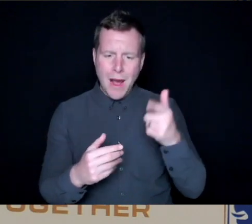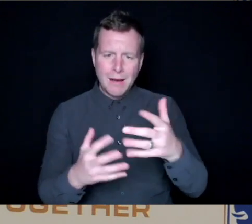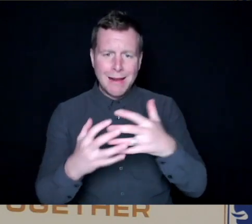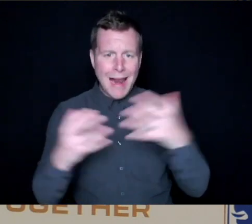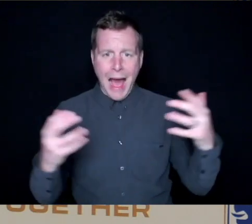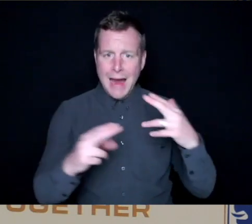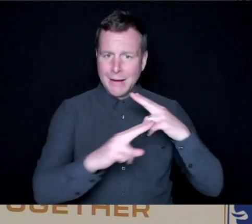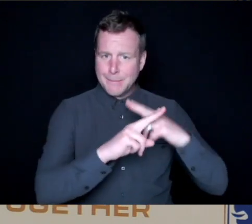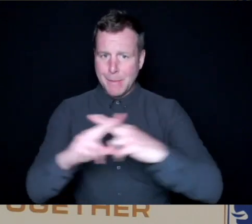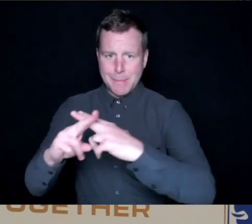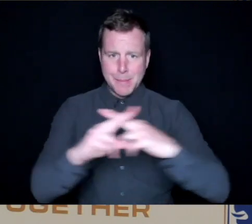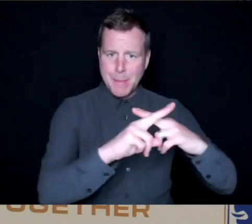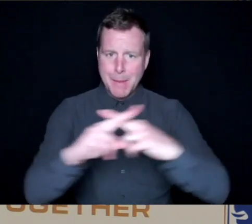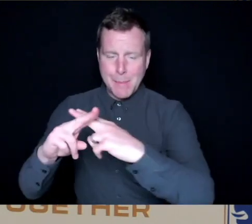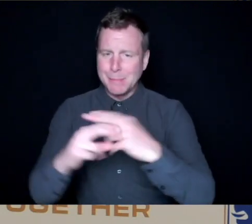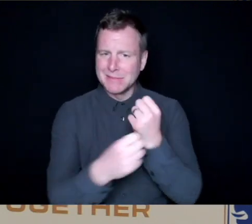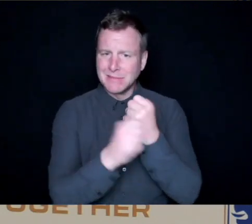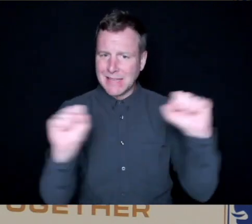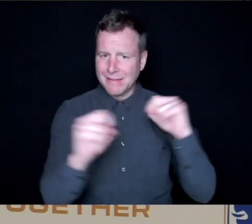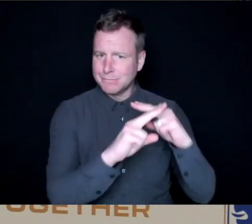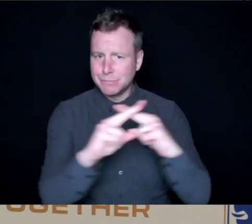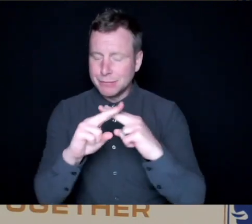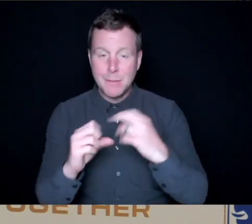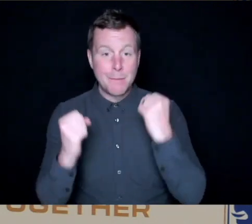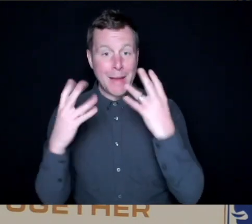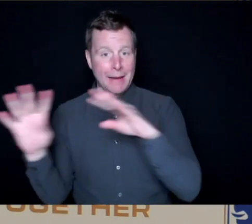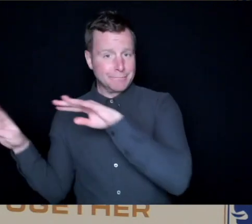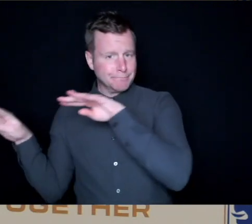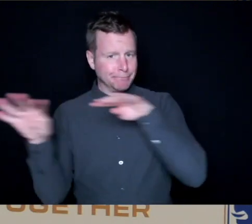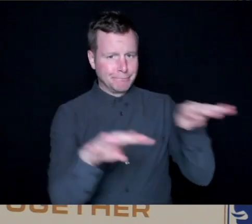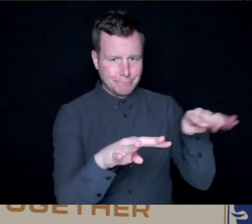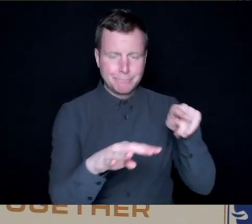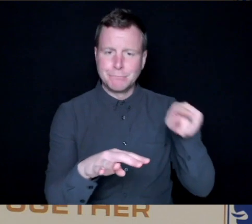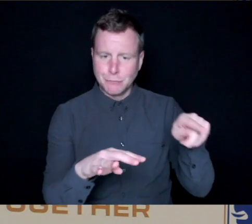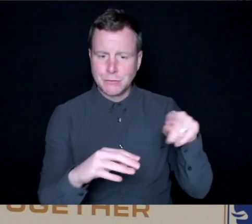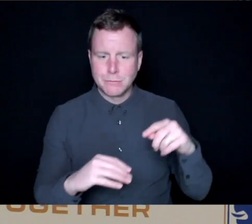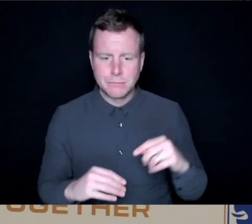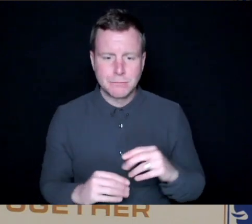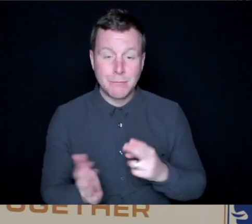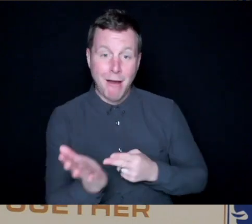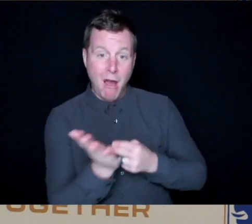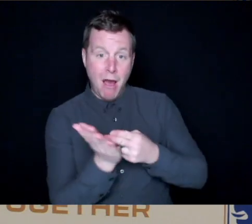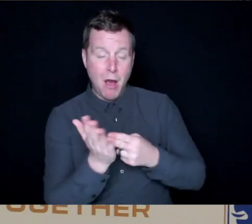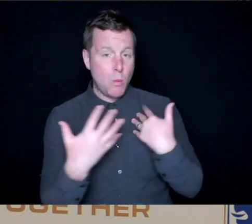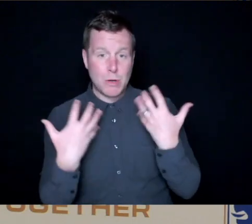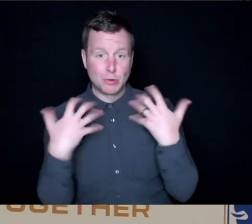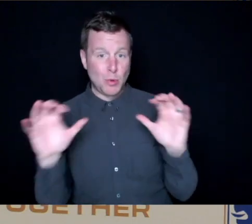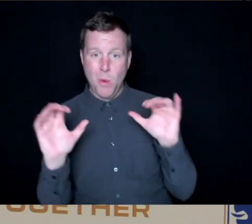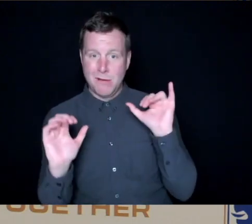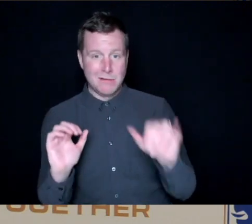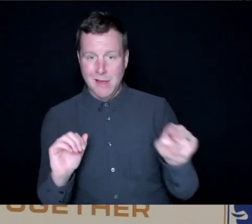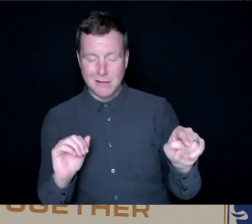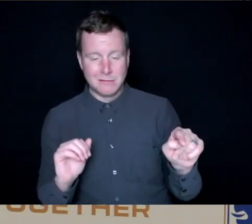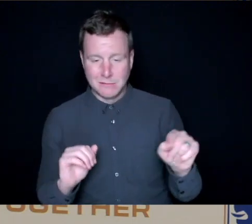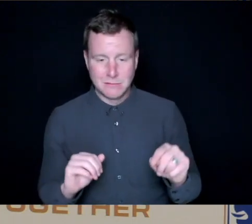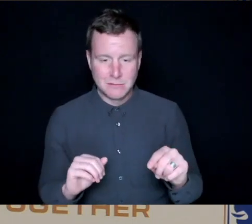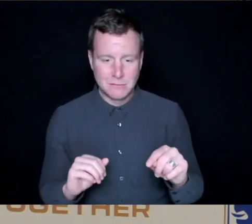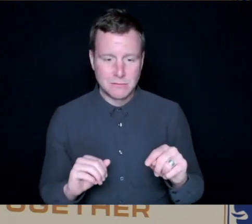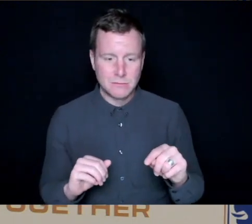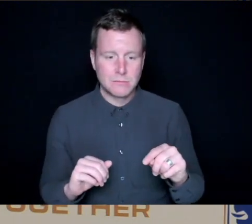make loads of saves, and that was sort of catching everybody's attention. And honestly, we don't want her to do that. So